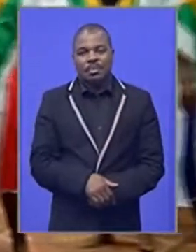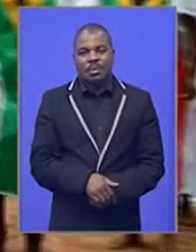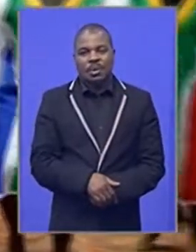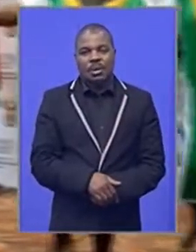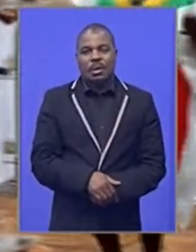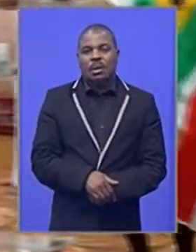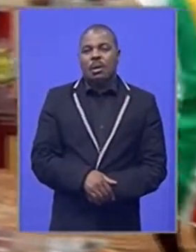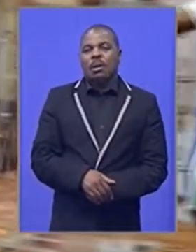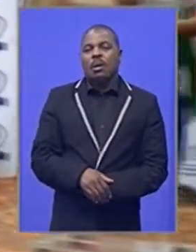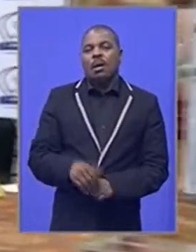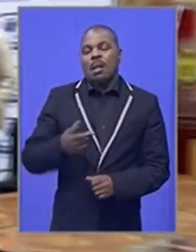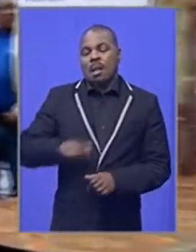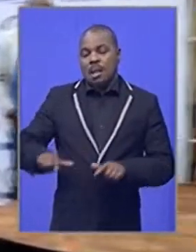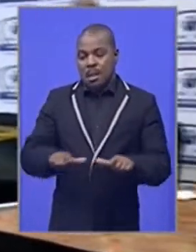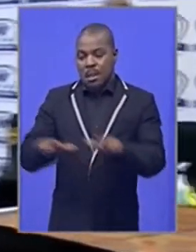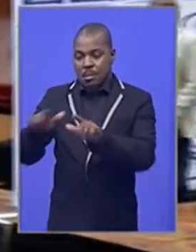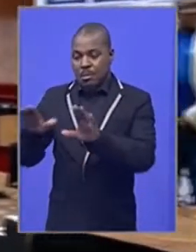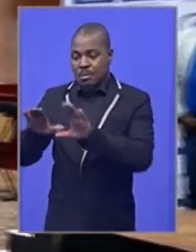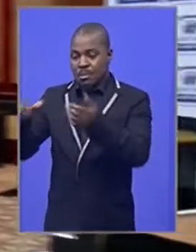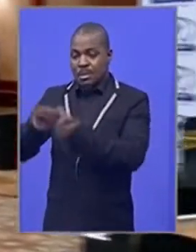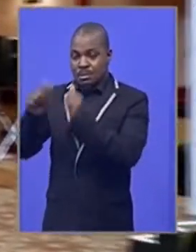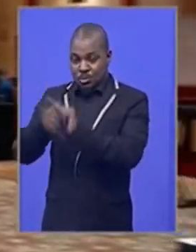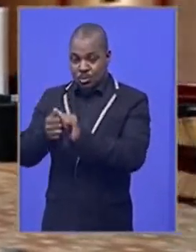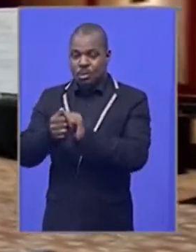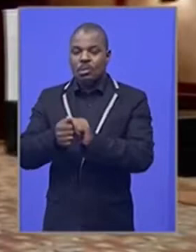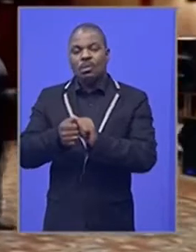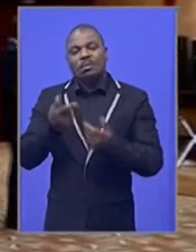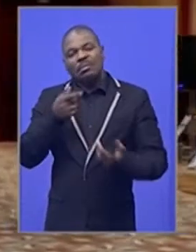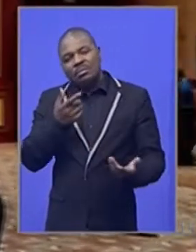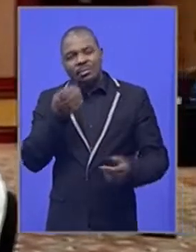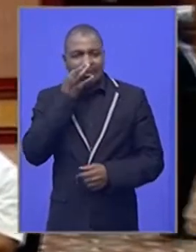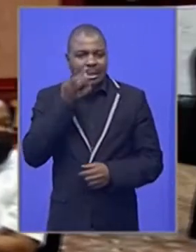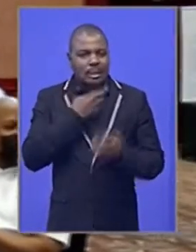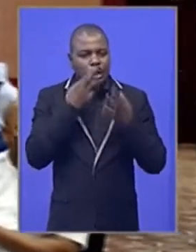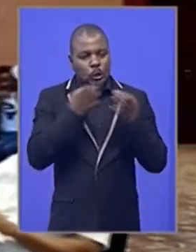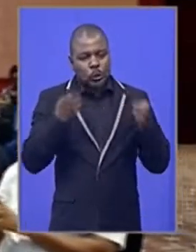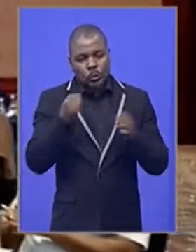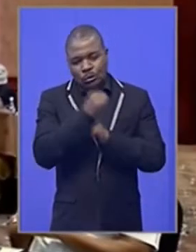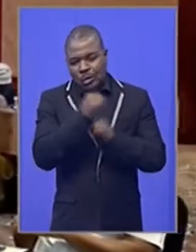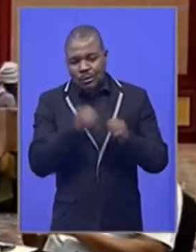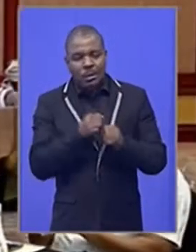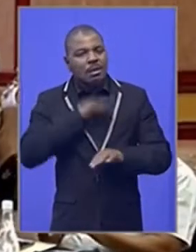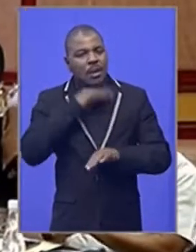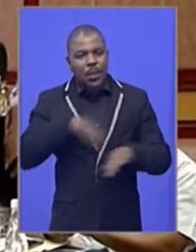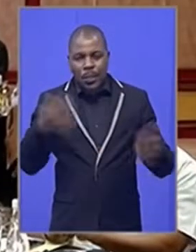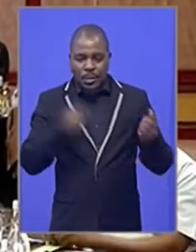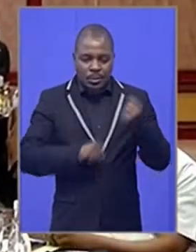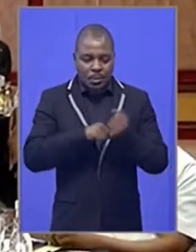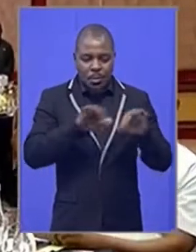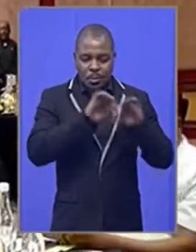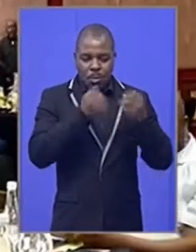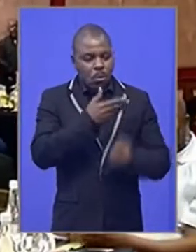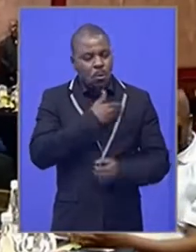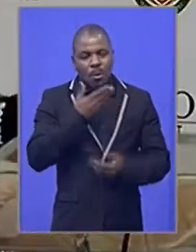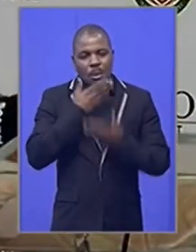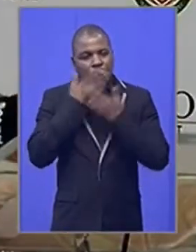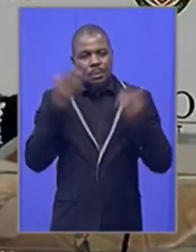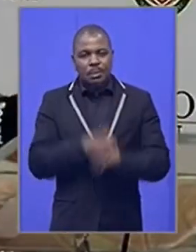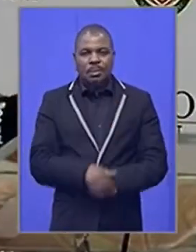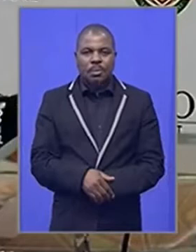Confederation ya metshameko ya Limpopo e tlhagisitse maikutlo a yone tebang le tlhokego ya didiriswa tsa go ema nokeng kgwele ya dinao ya basadi.